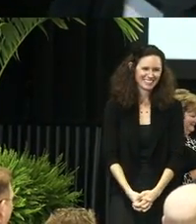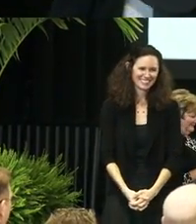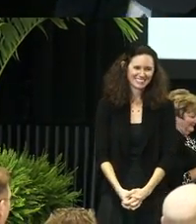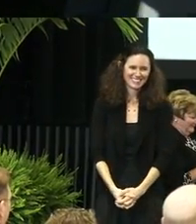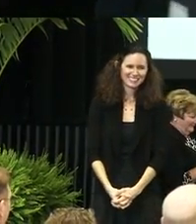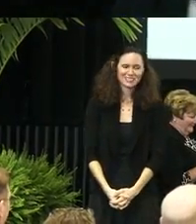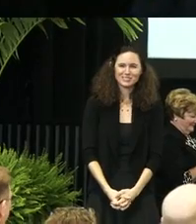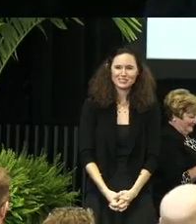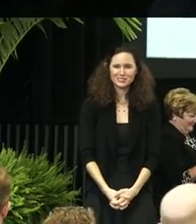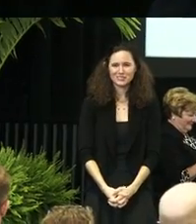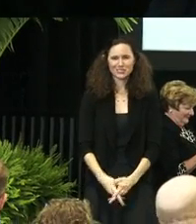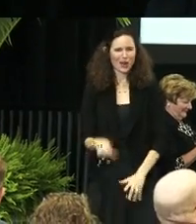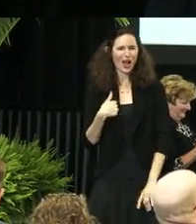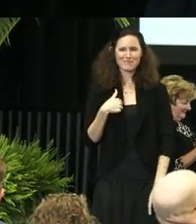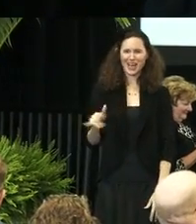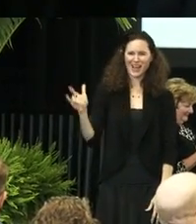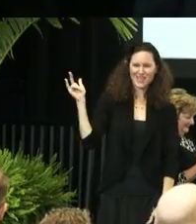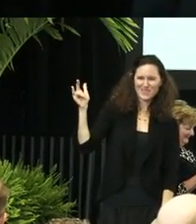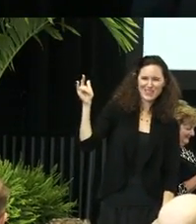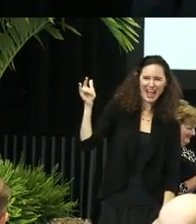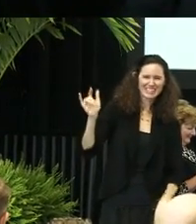Plan B, flight attendant, Plan B.